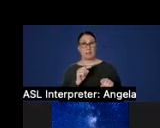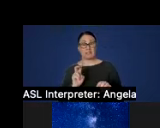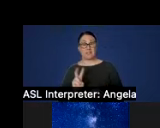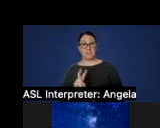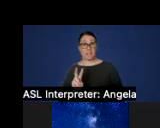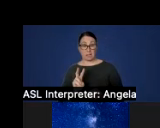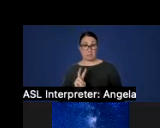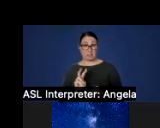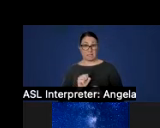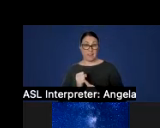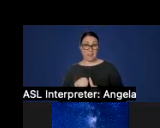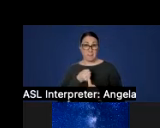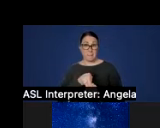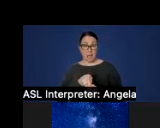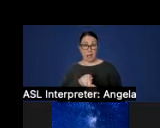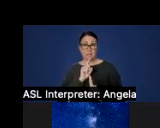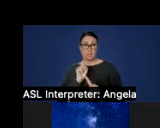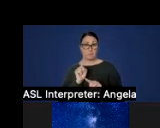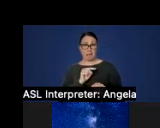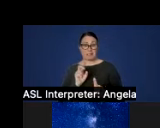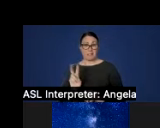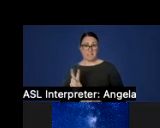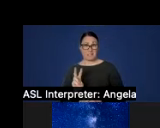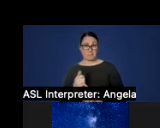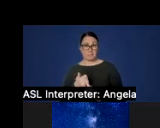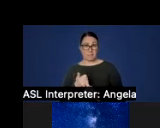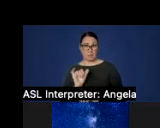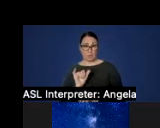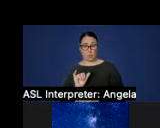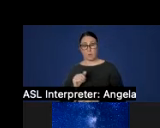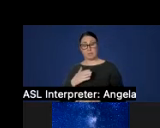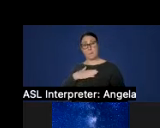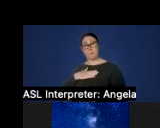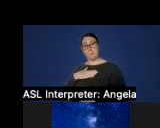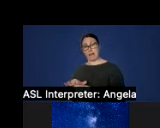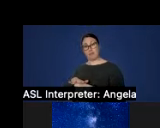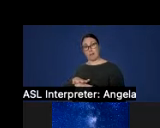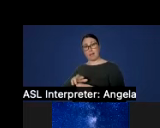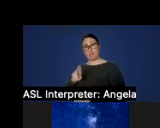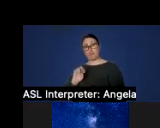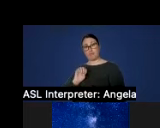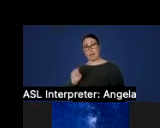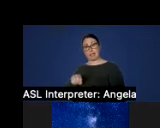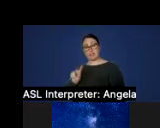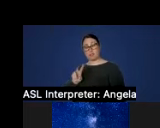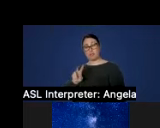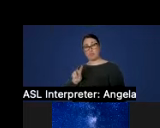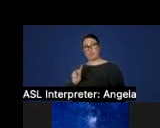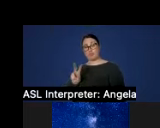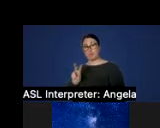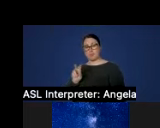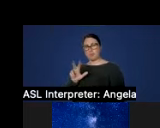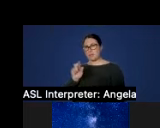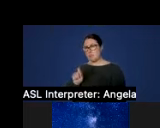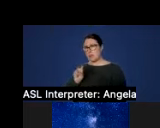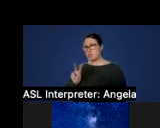So that is why, so for, like I said, my community is 2.3 million, or my res is 2.3 million acres. With that, and